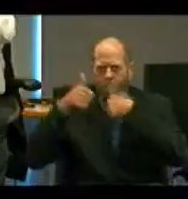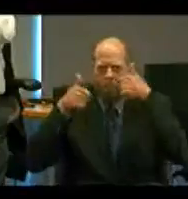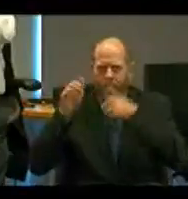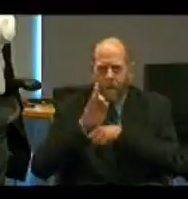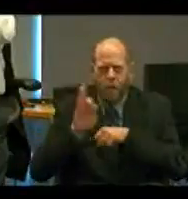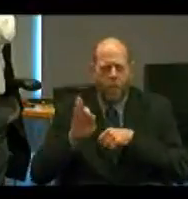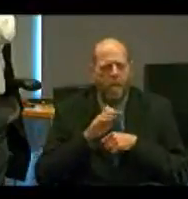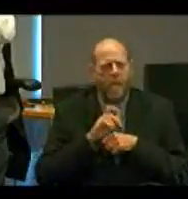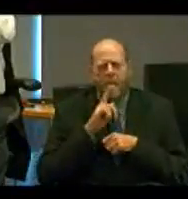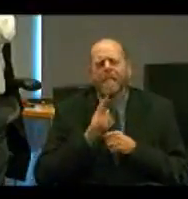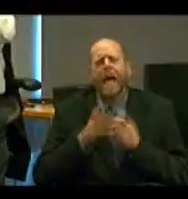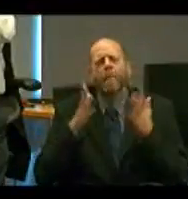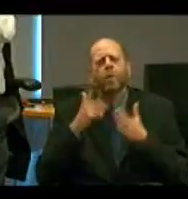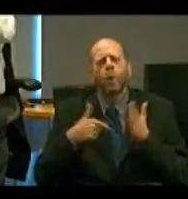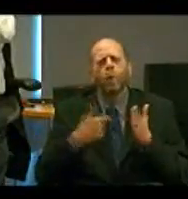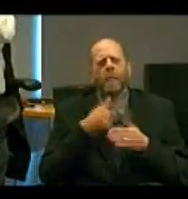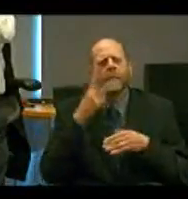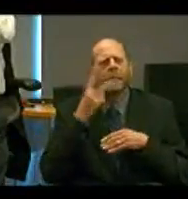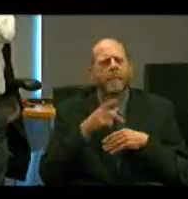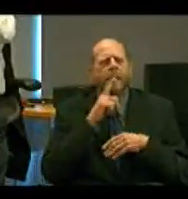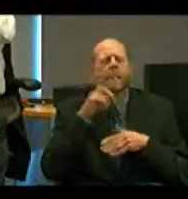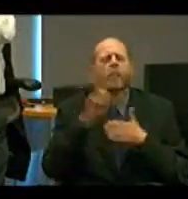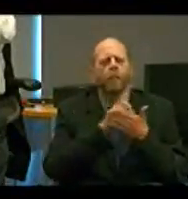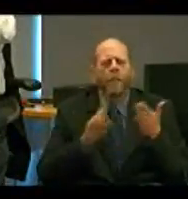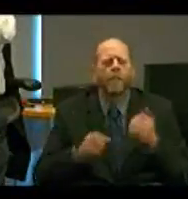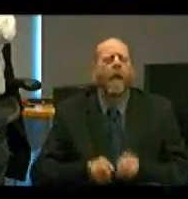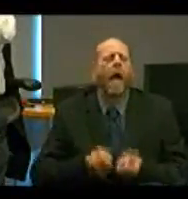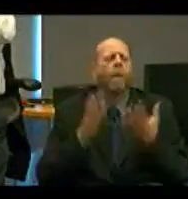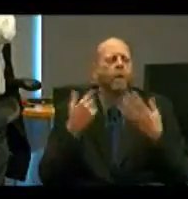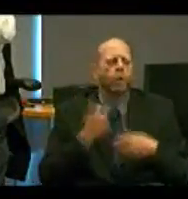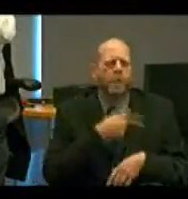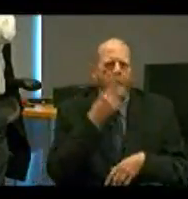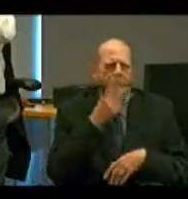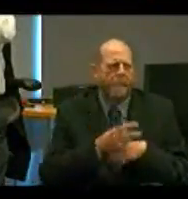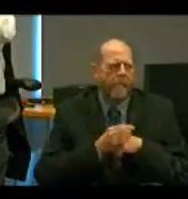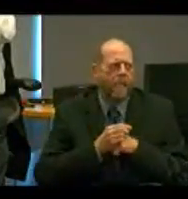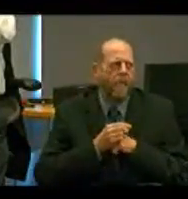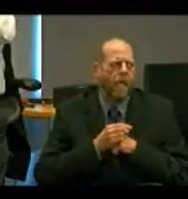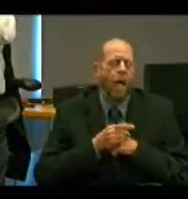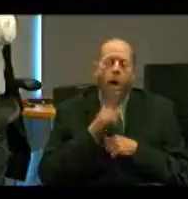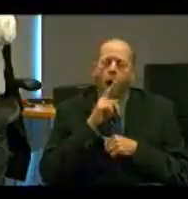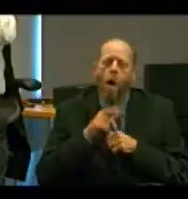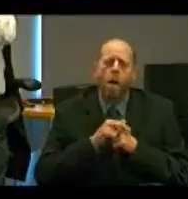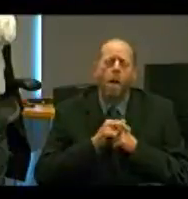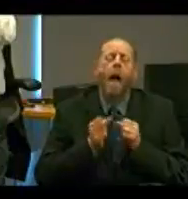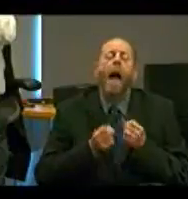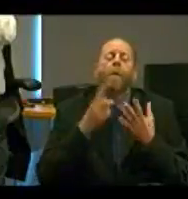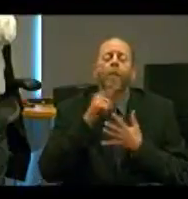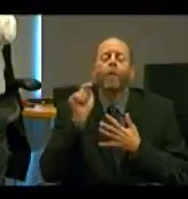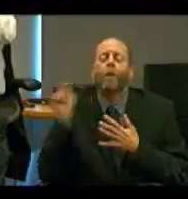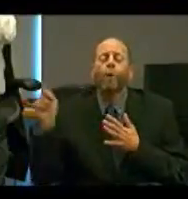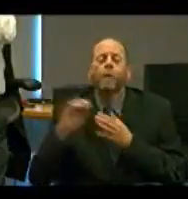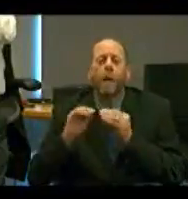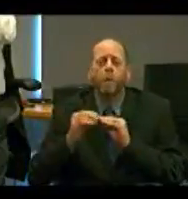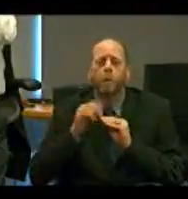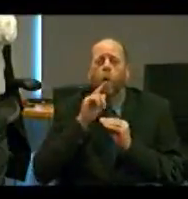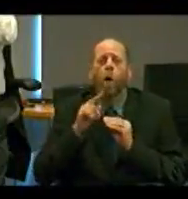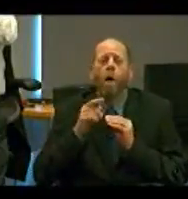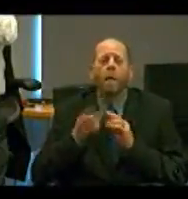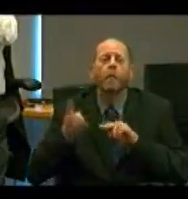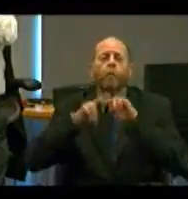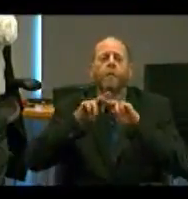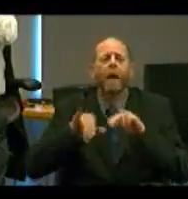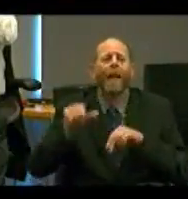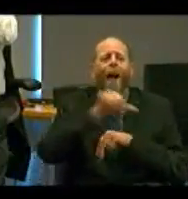is how much of what we're seeing is discrimination and how much we're seeing how much of those numbers are inflated by